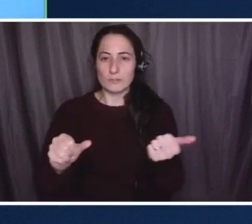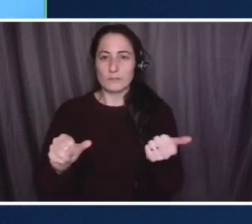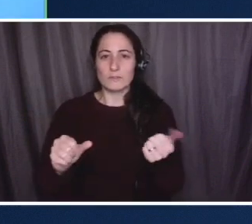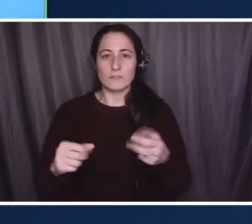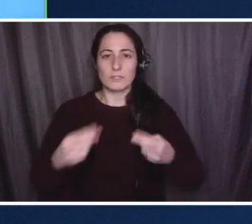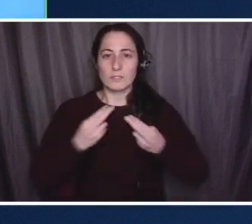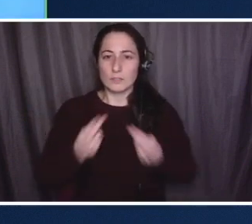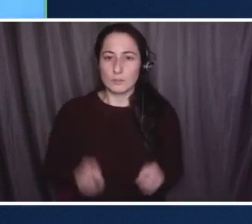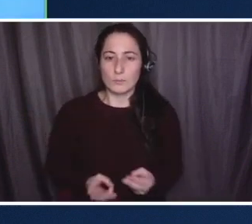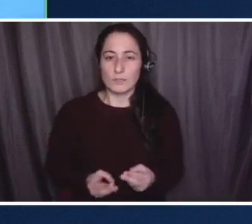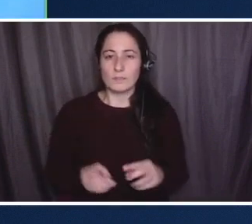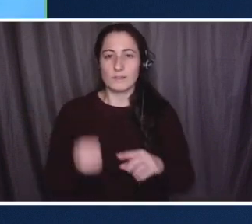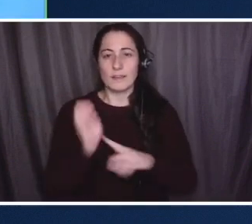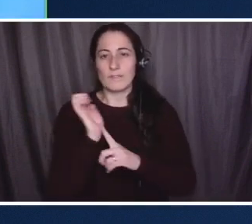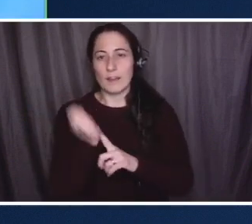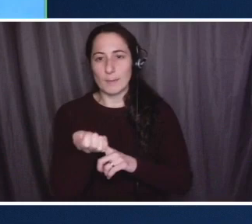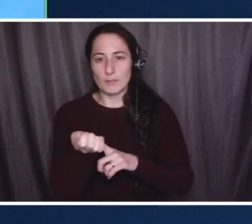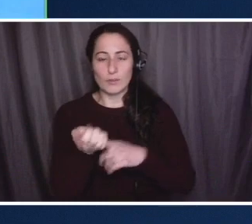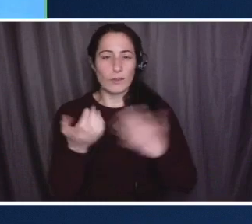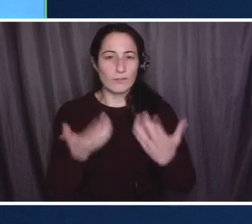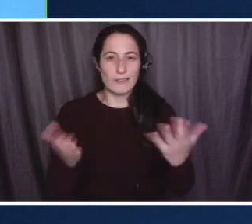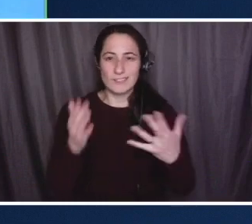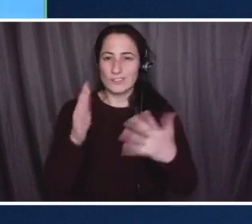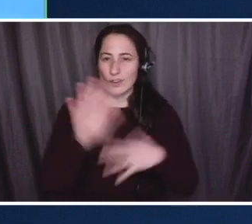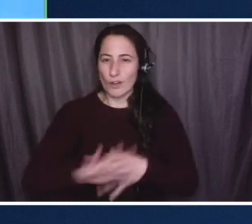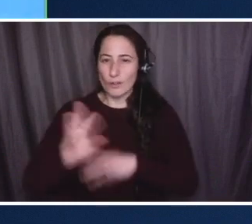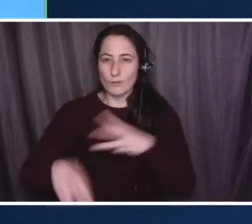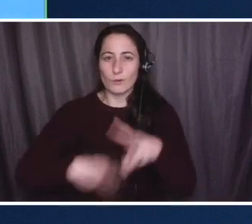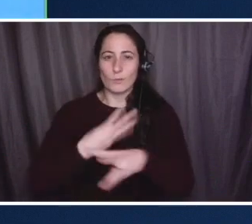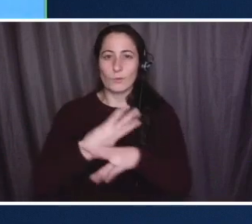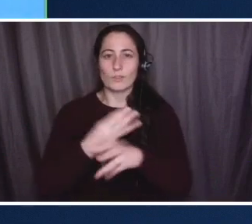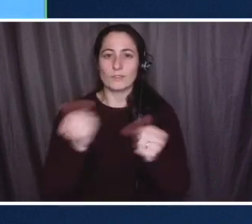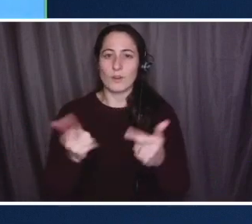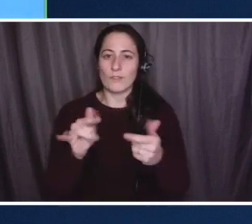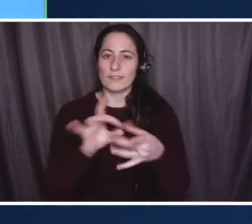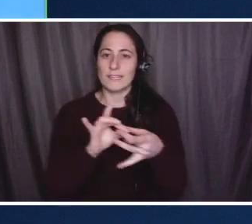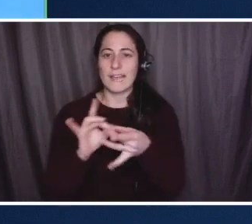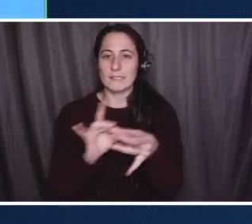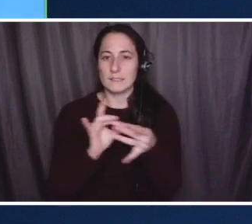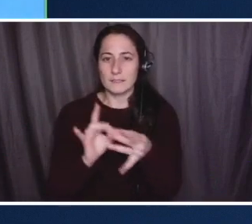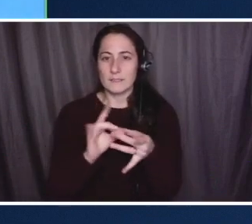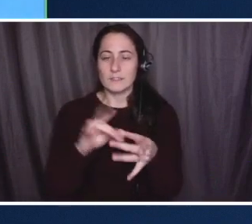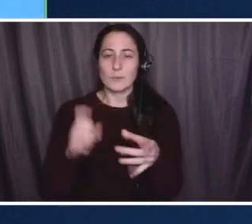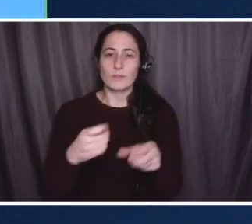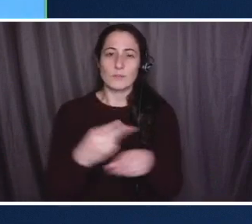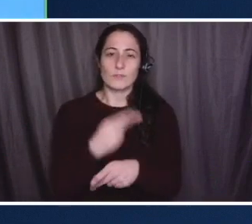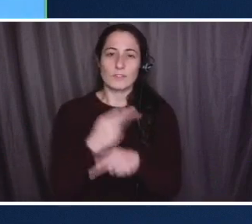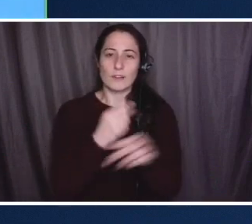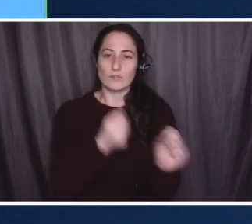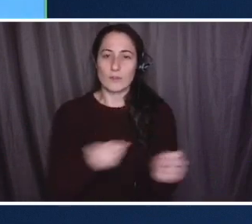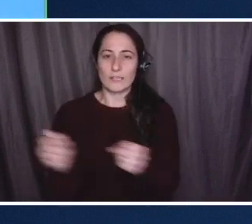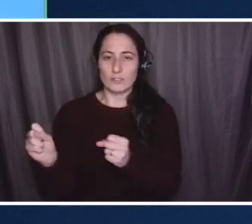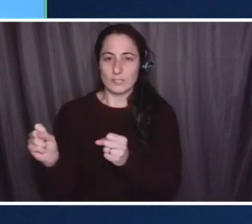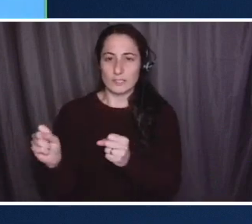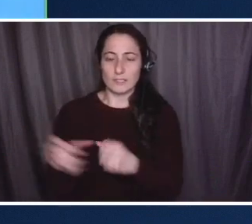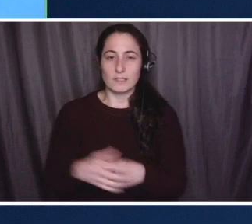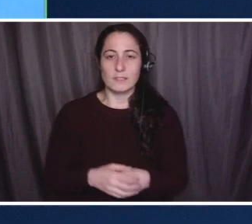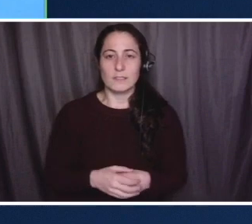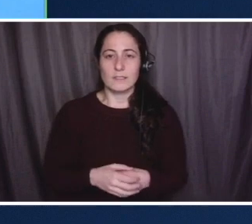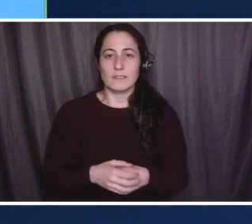environmental heritages around the globe is linked to that. So we need also to find a strategy. So many things